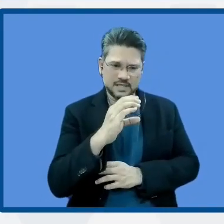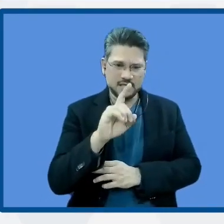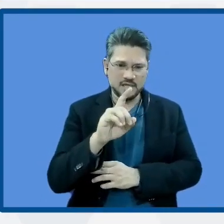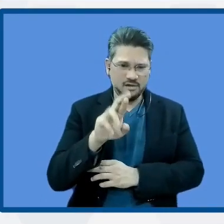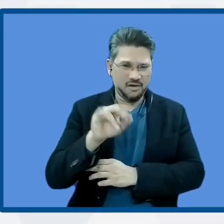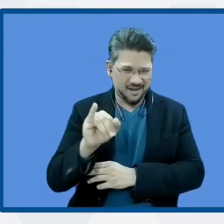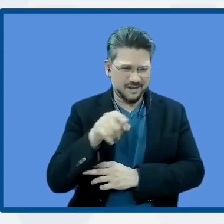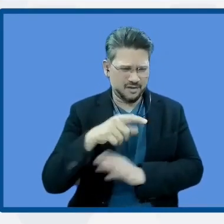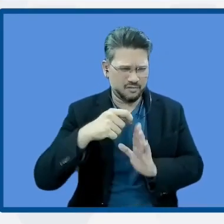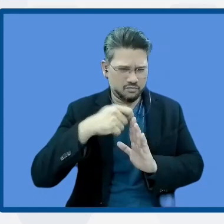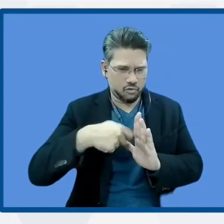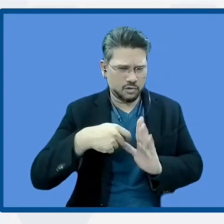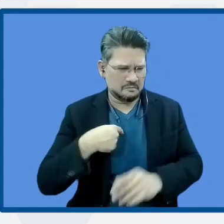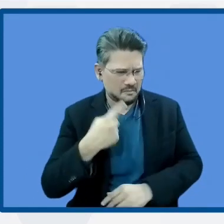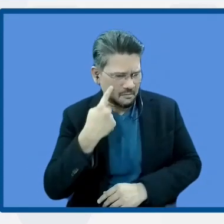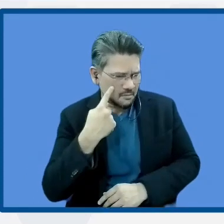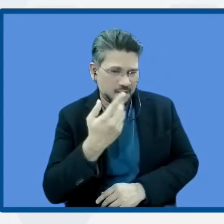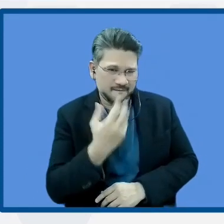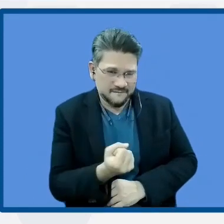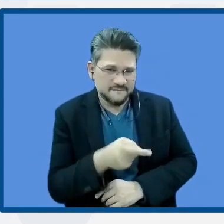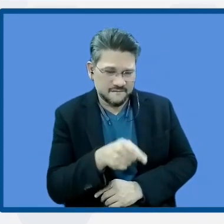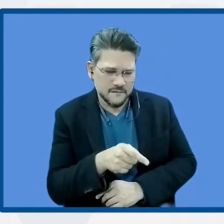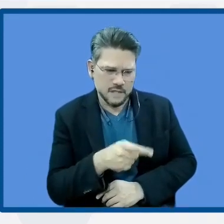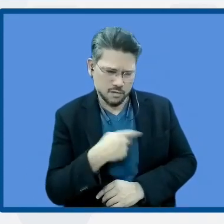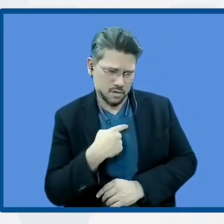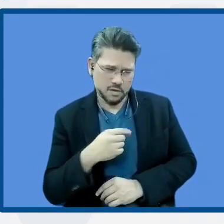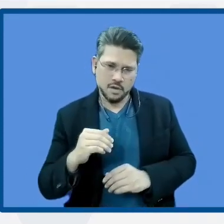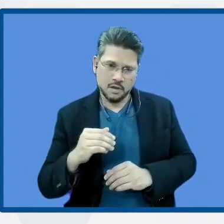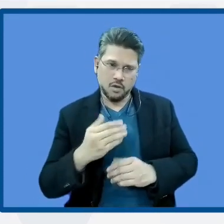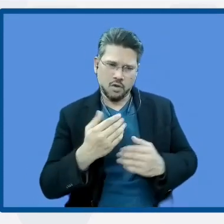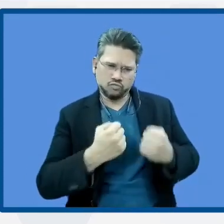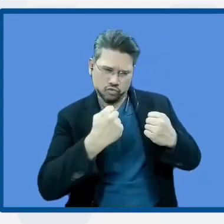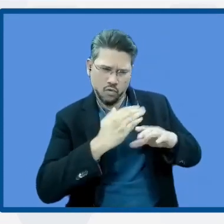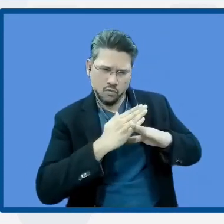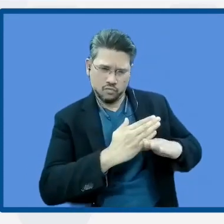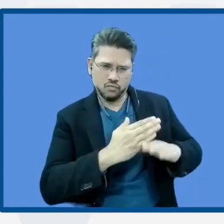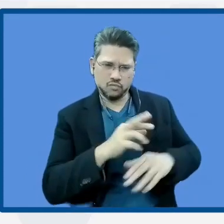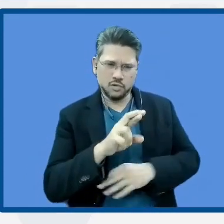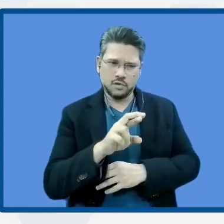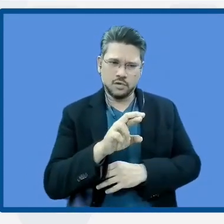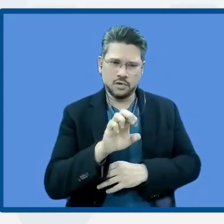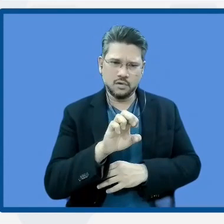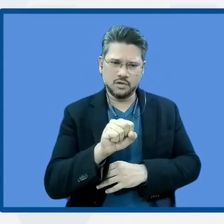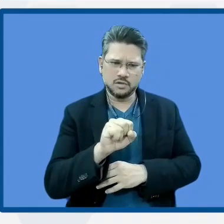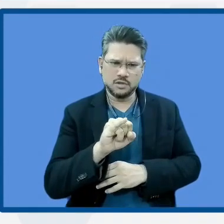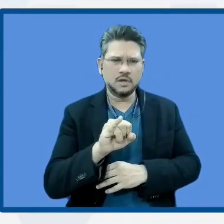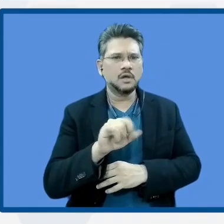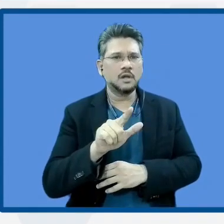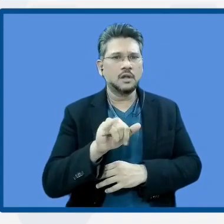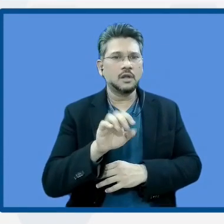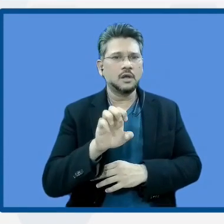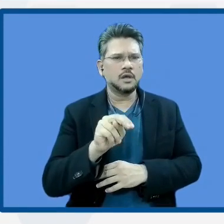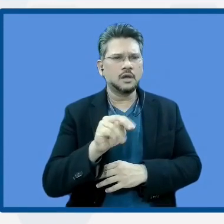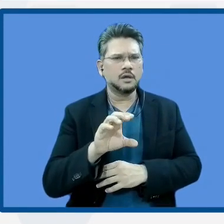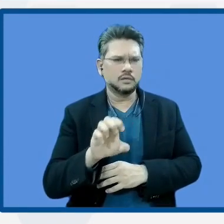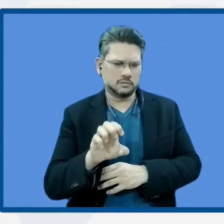if we invest in resilience, what are the incentives there? From the academic point of view, we